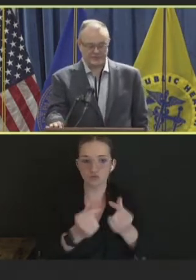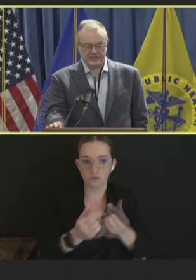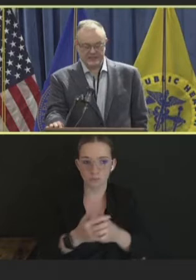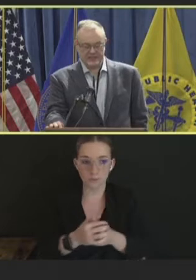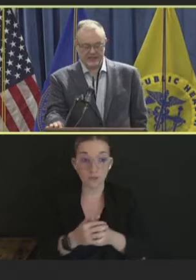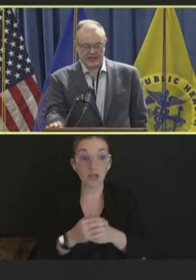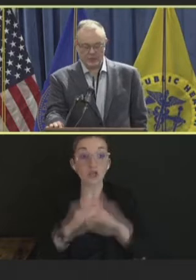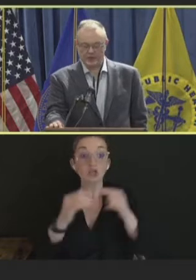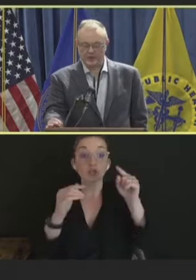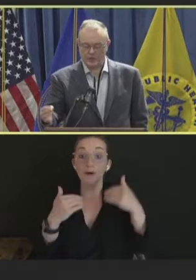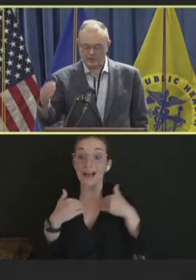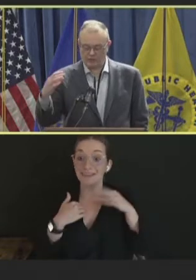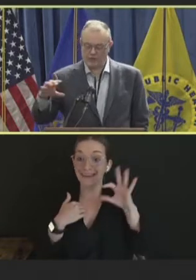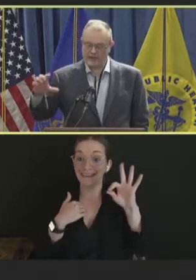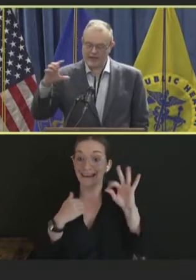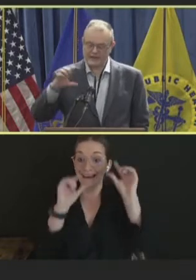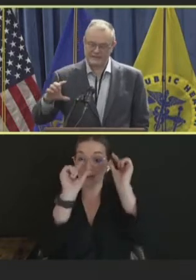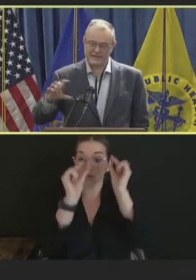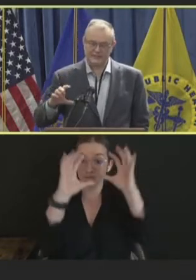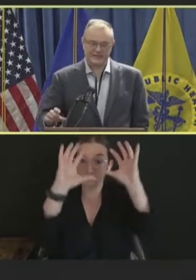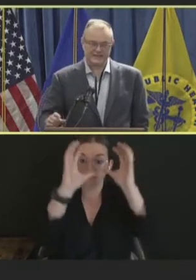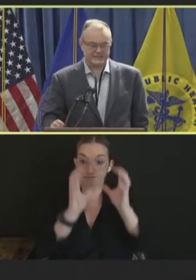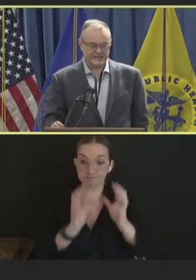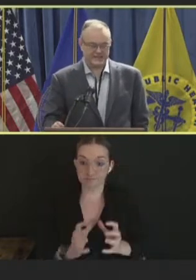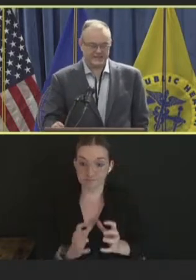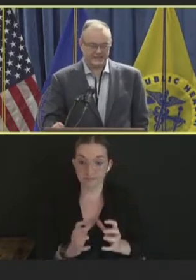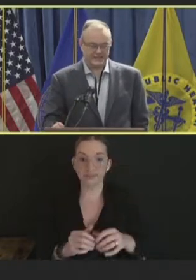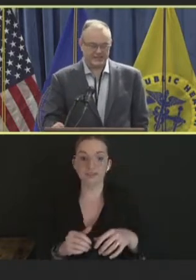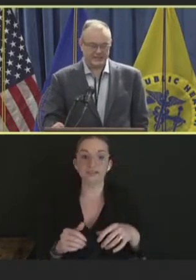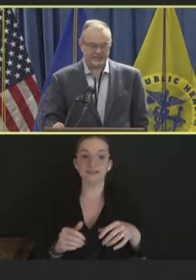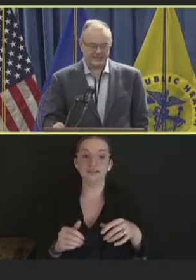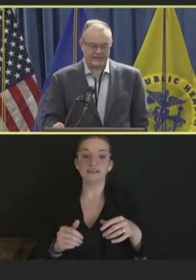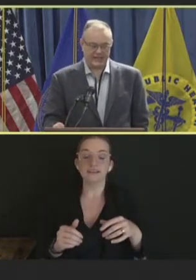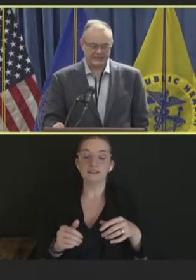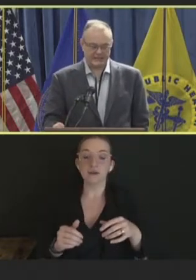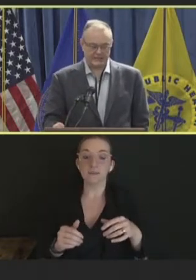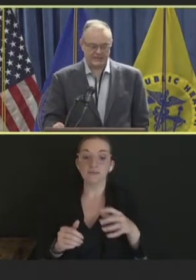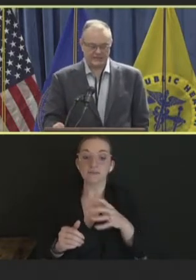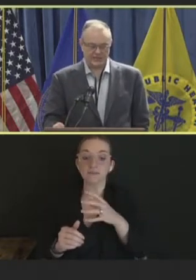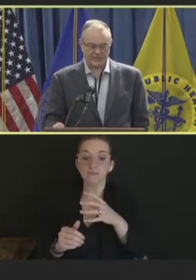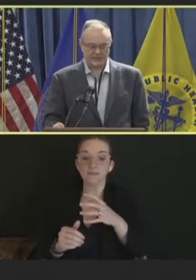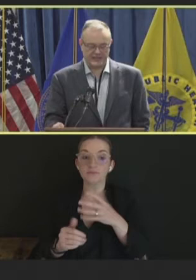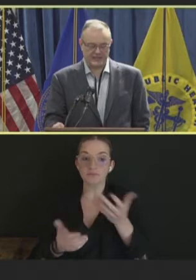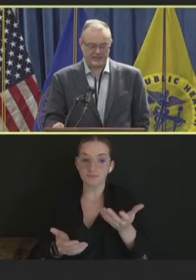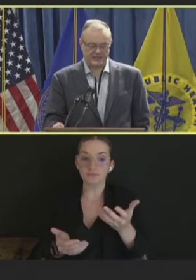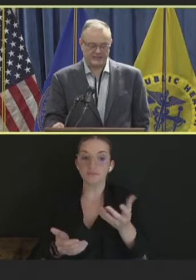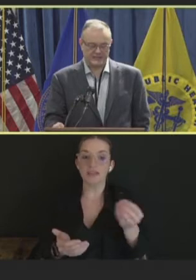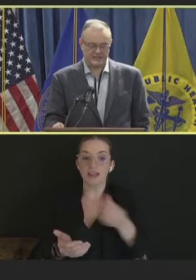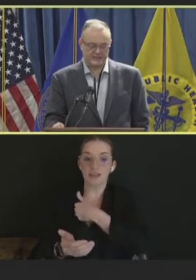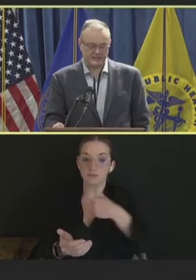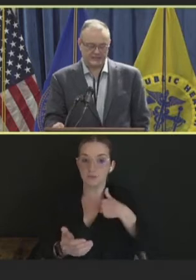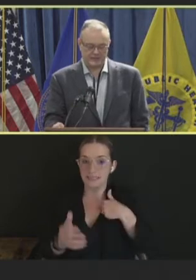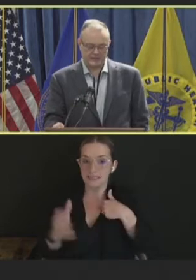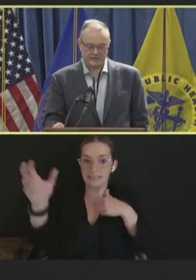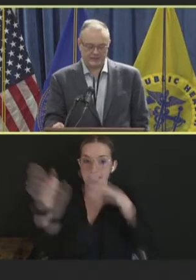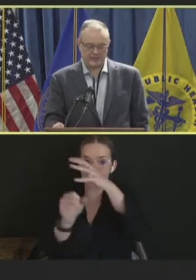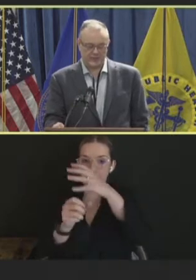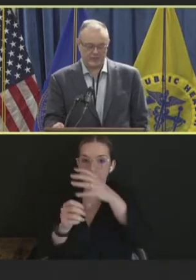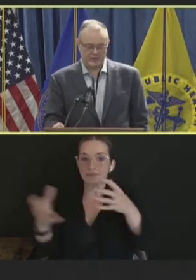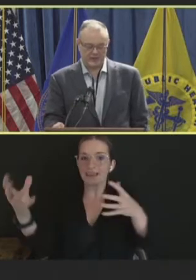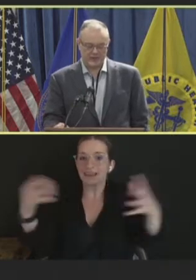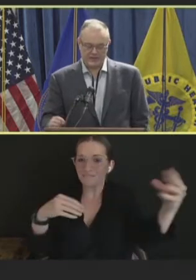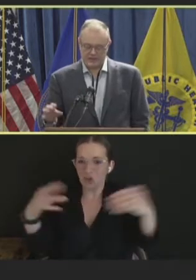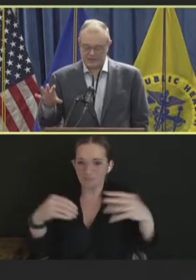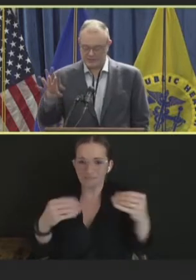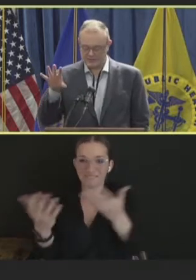groups. We enrolled as the companies engaged and as we could get the companies on